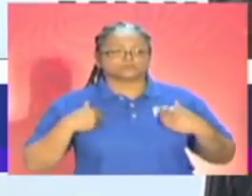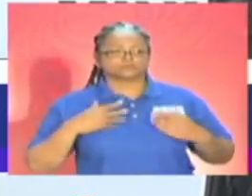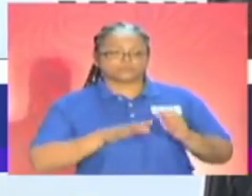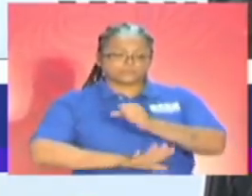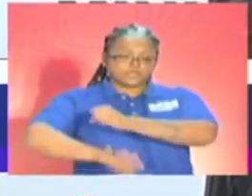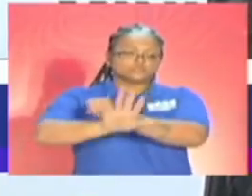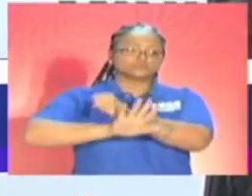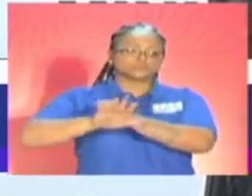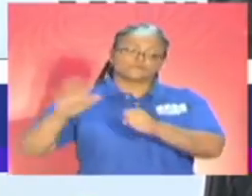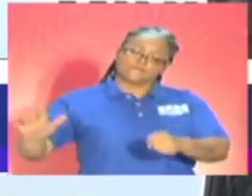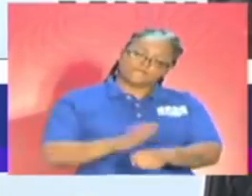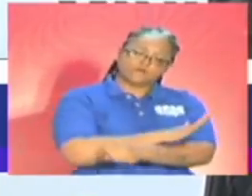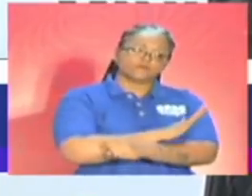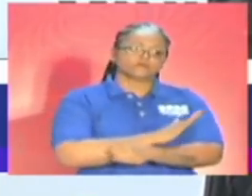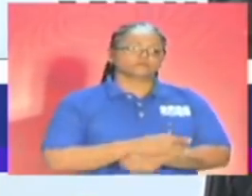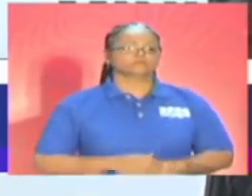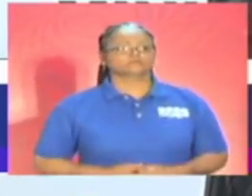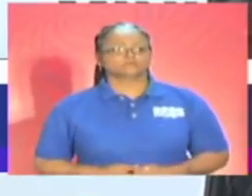new virus.